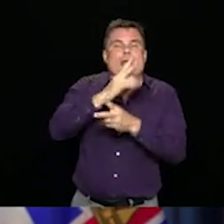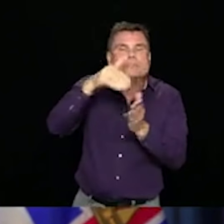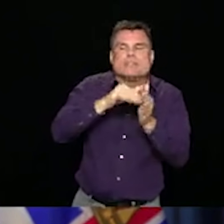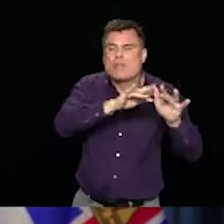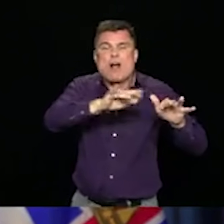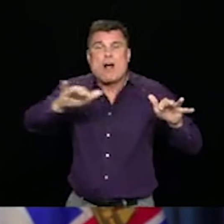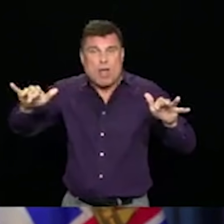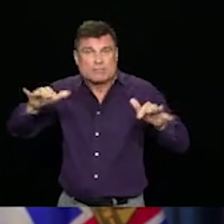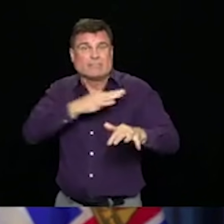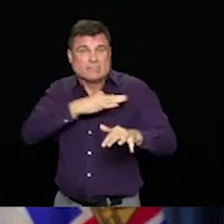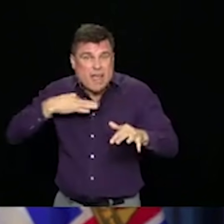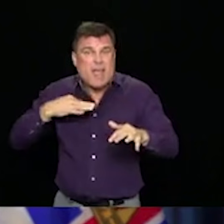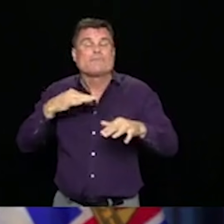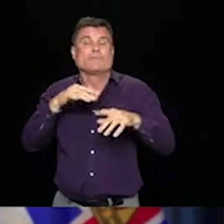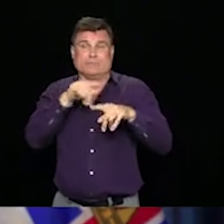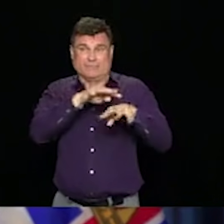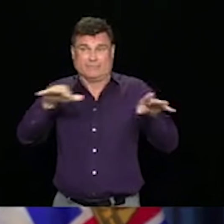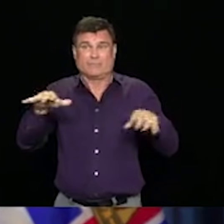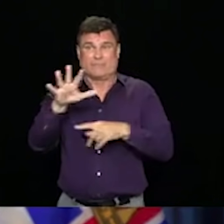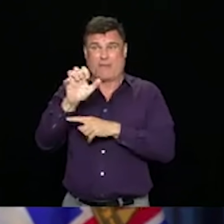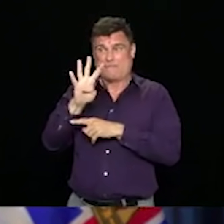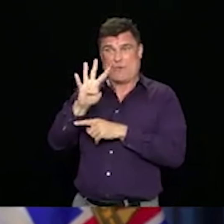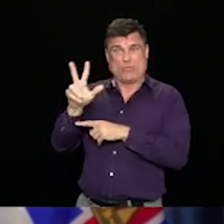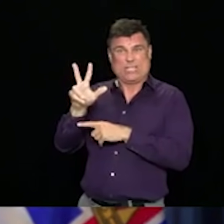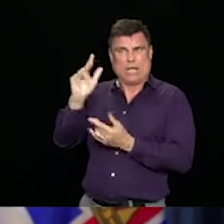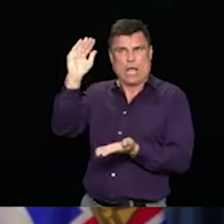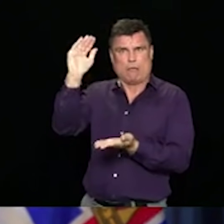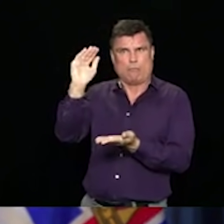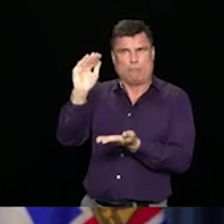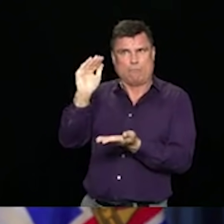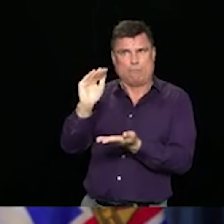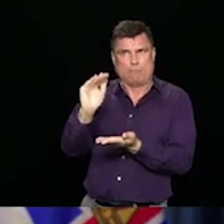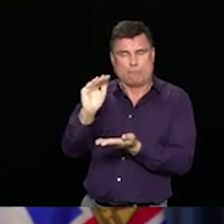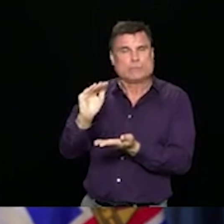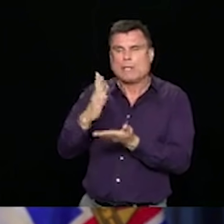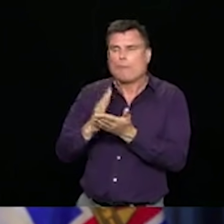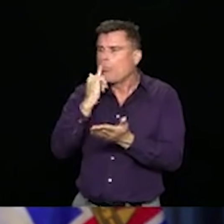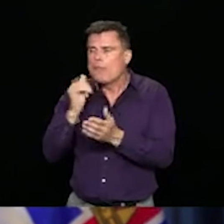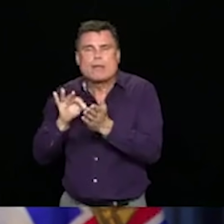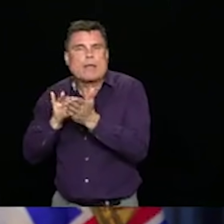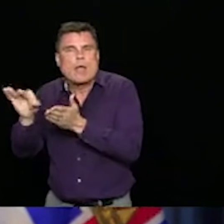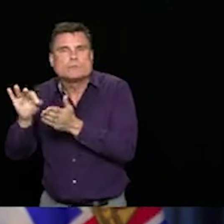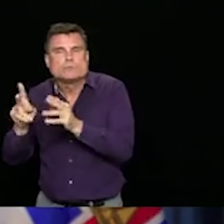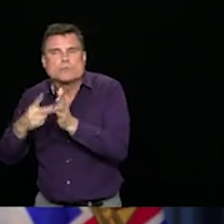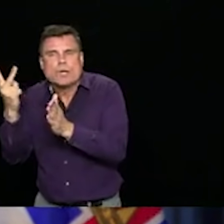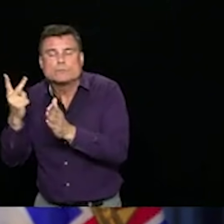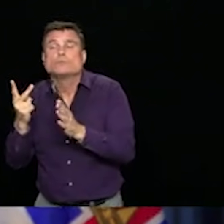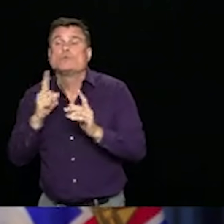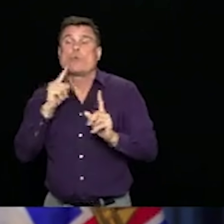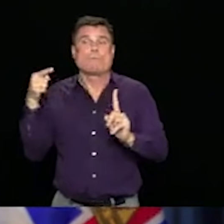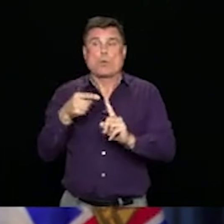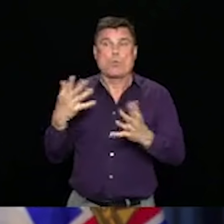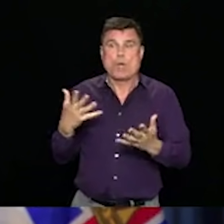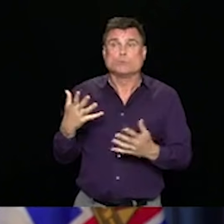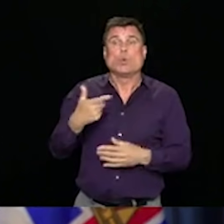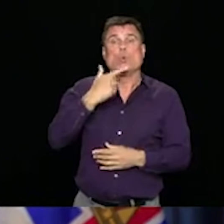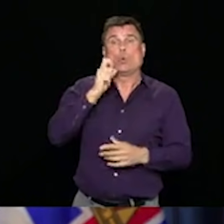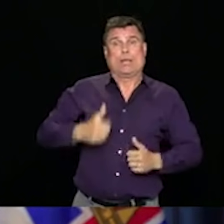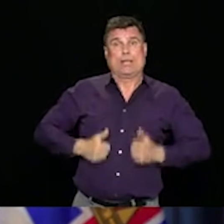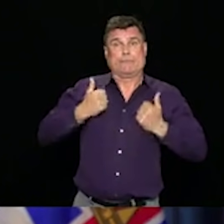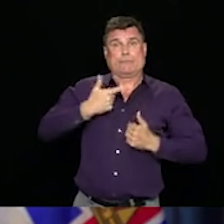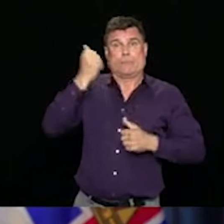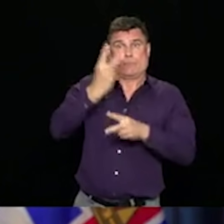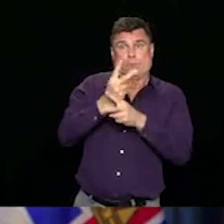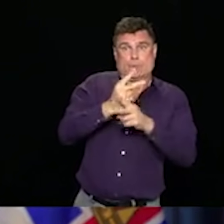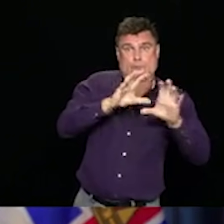results from a determination there was some double counting of some sites where, for example, there was assisted living and long-term care on a single site.